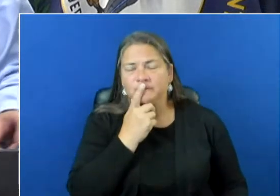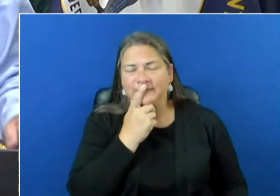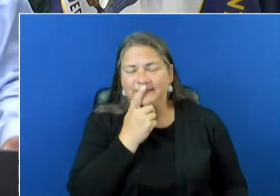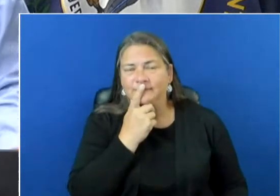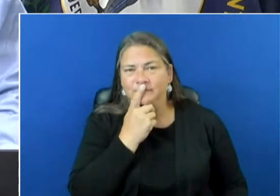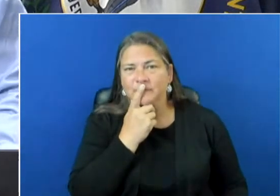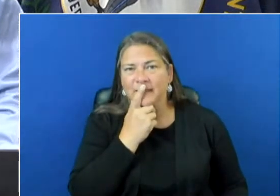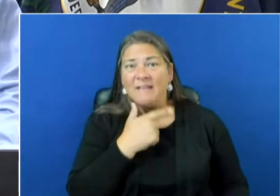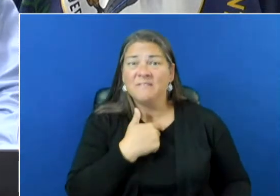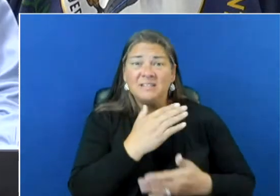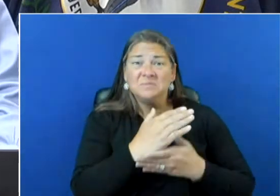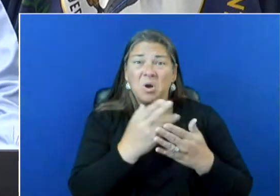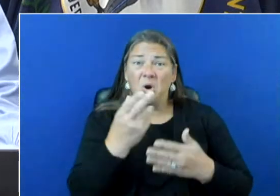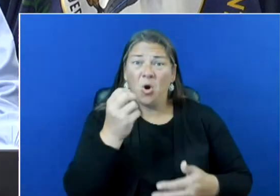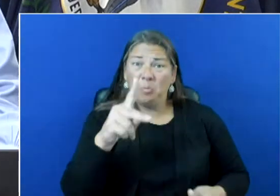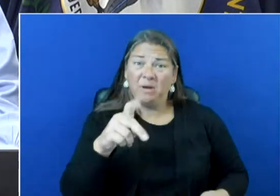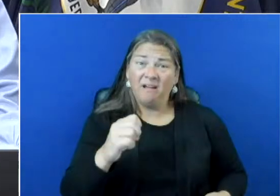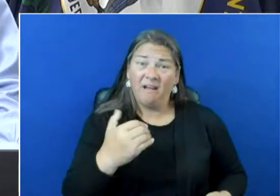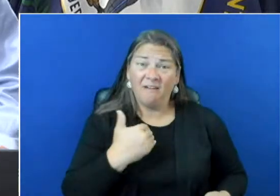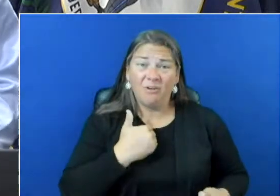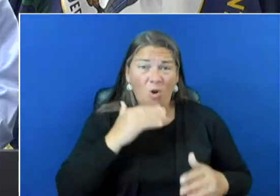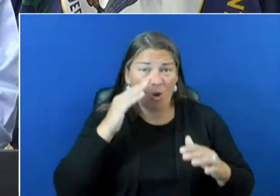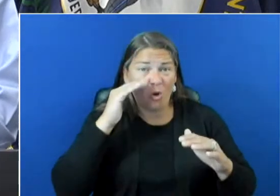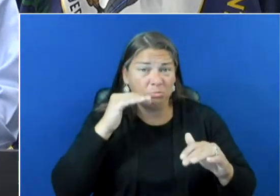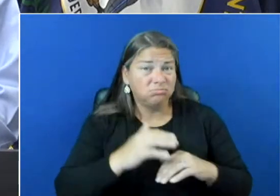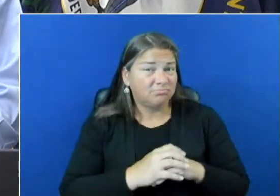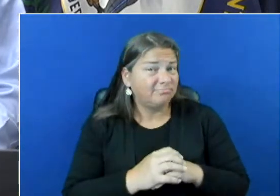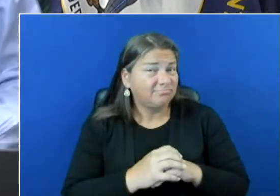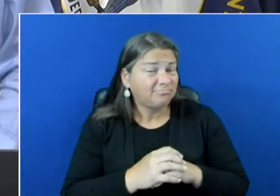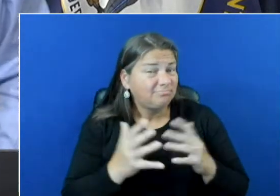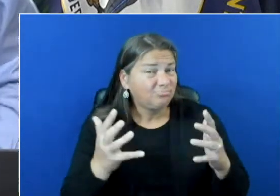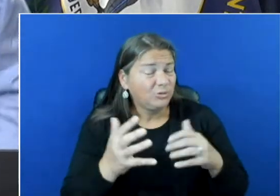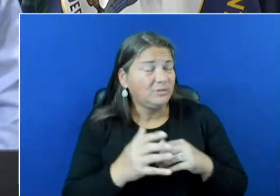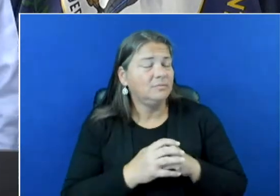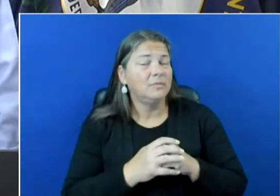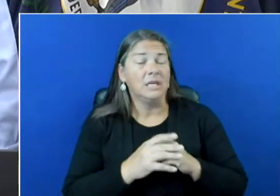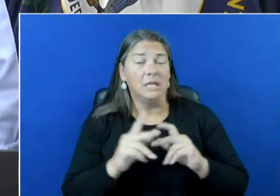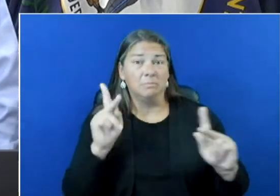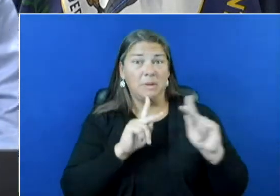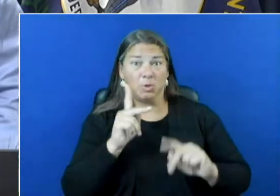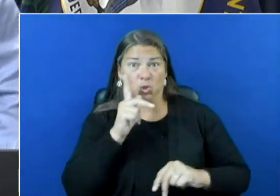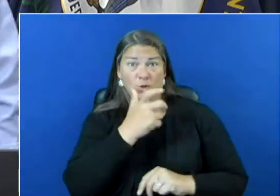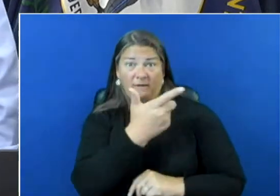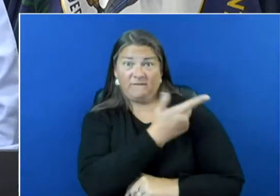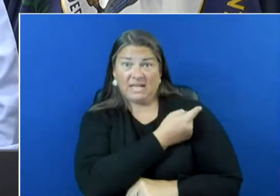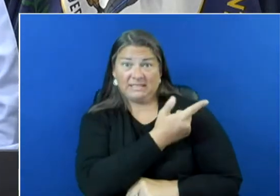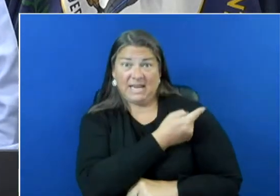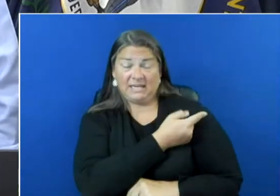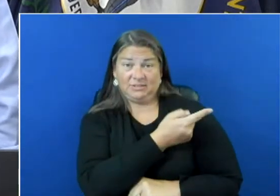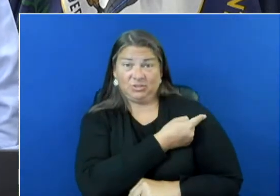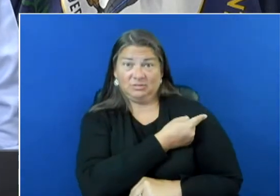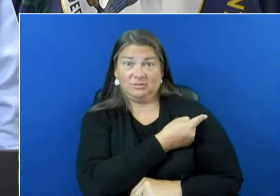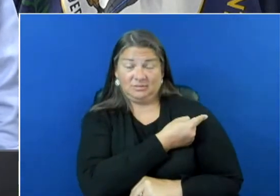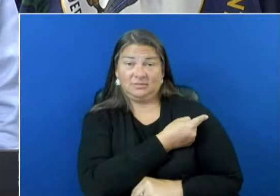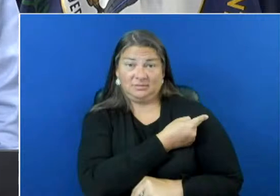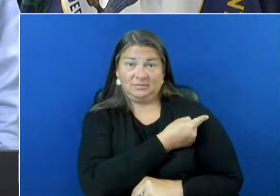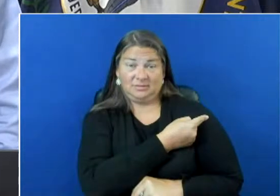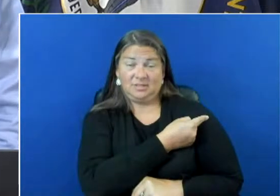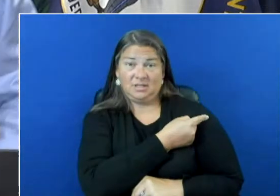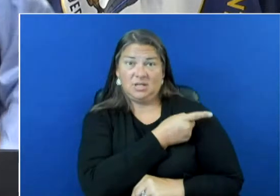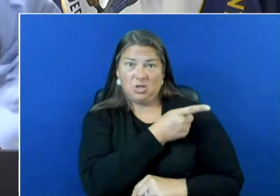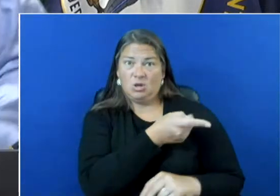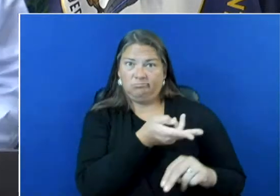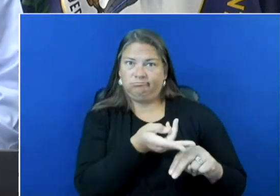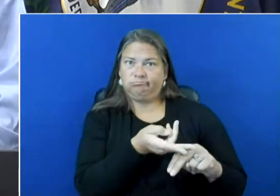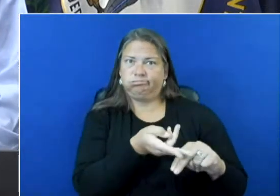hope. And that's that the number of individuals getting vaccinated on any given day is increasing in